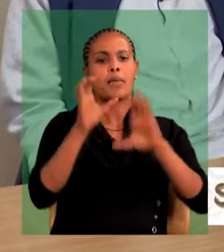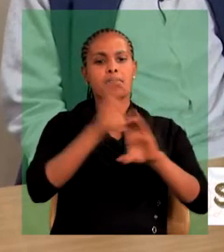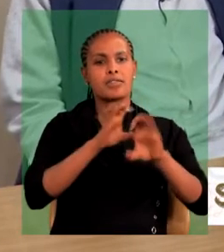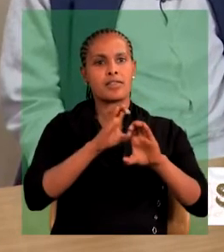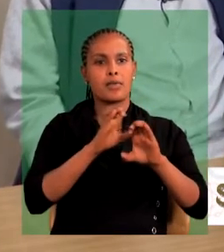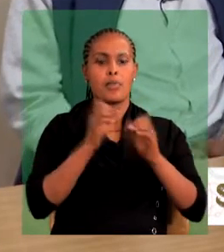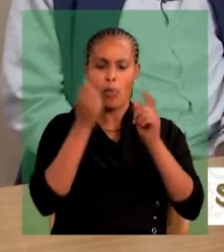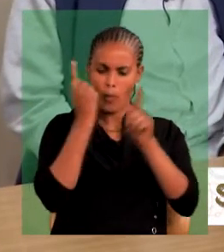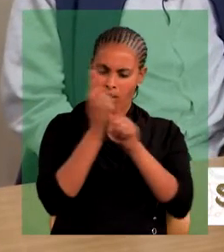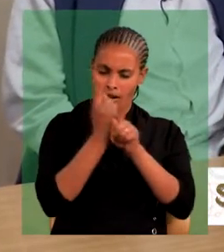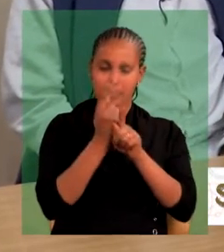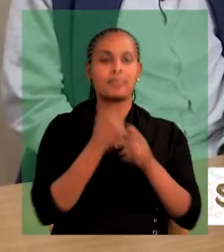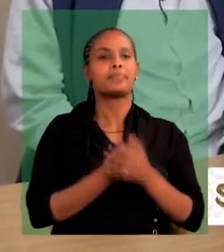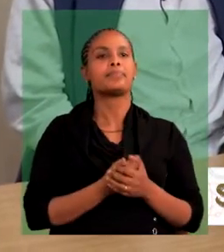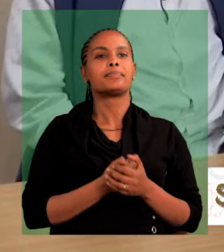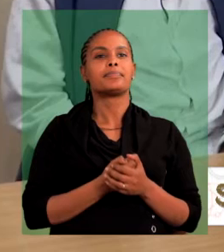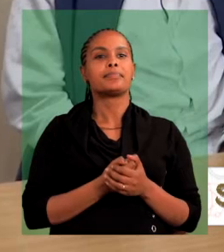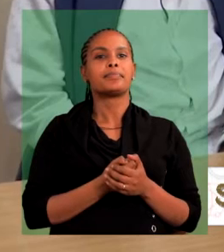properly.